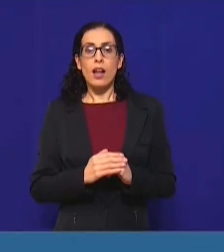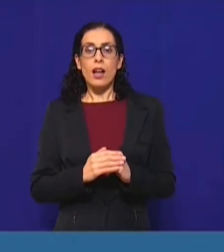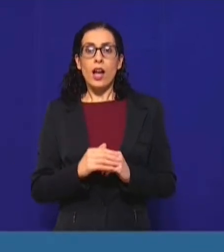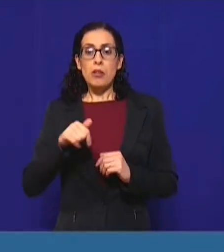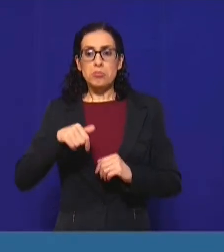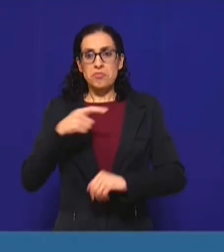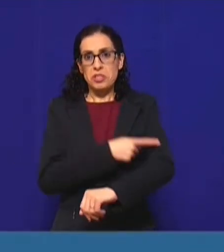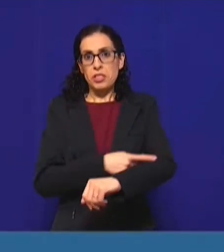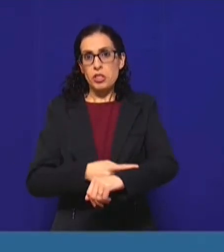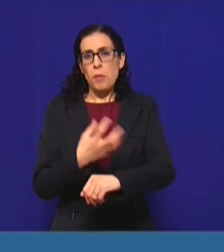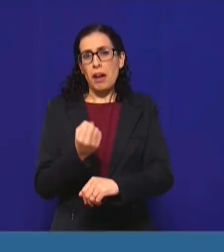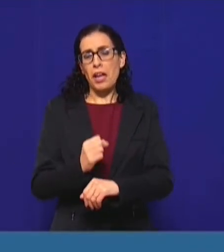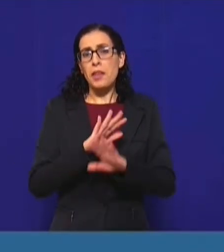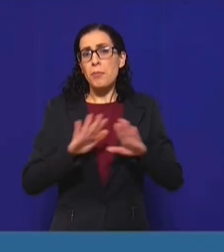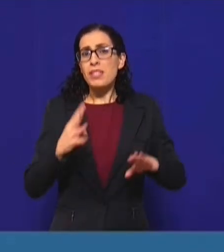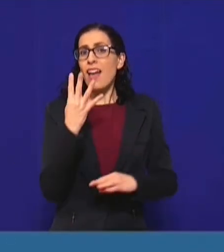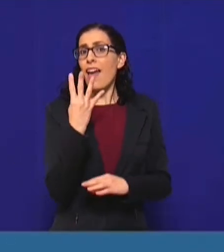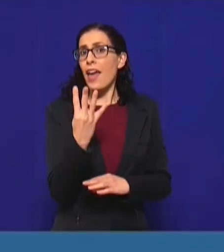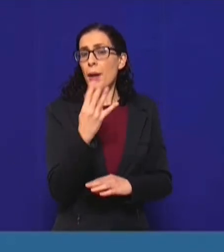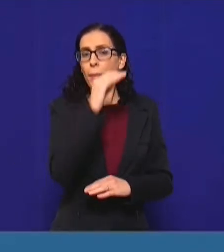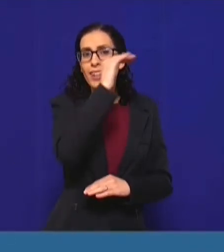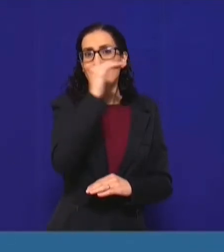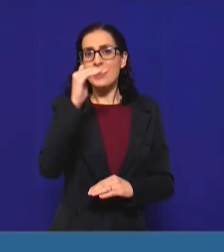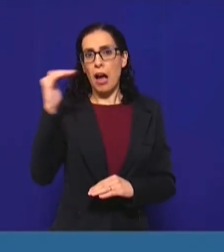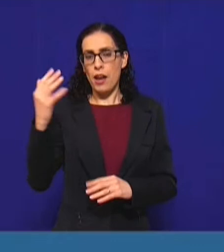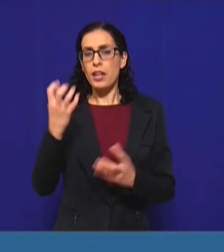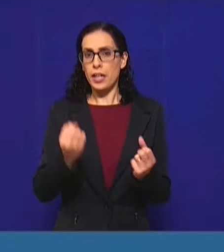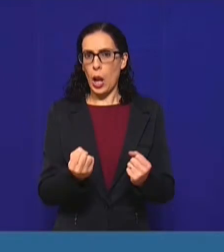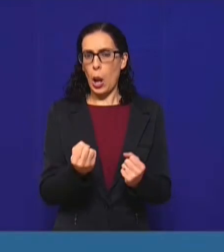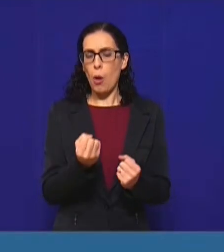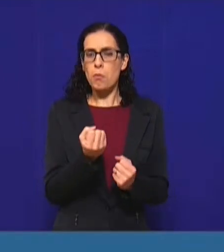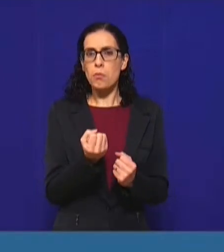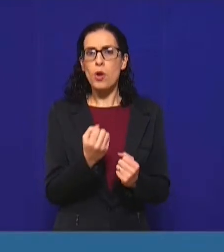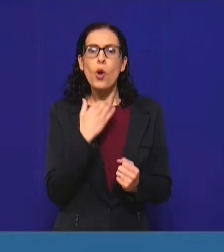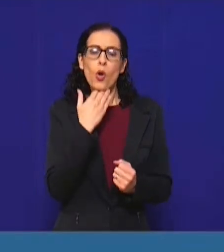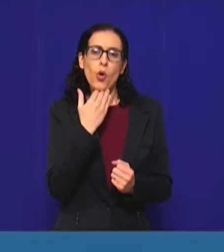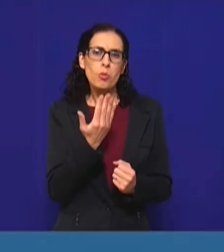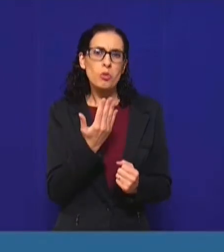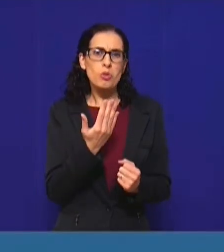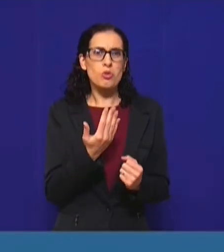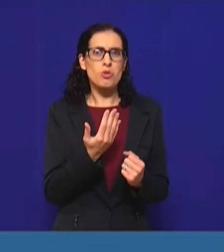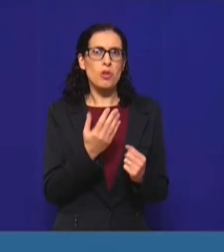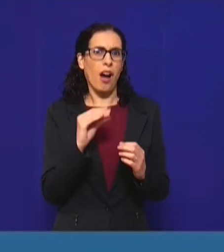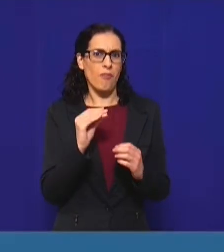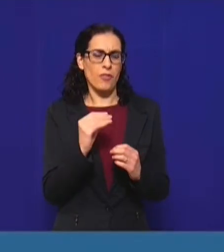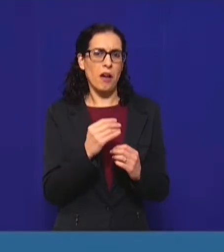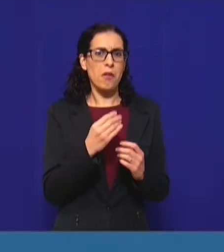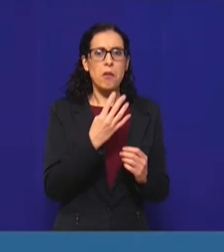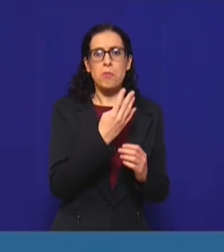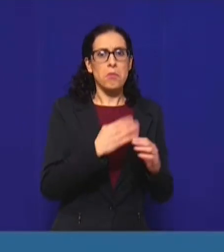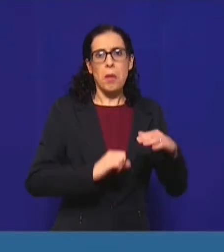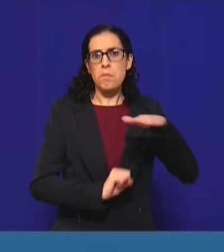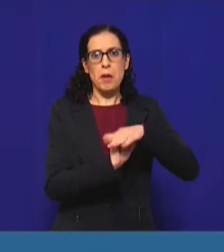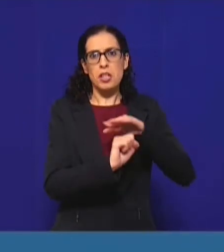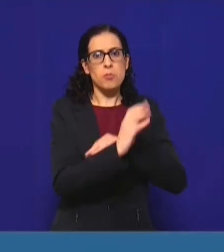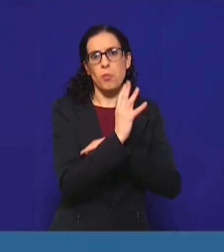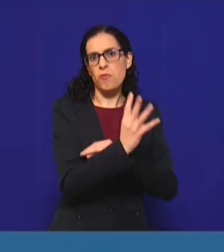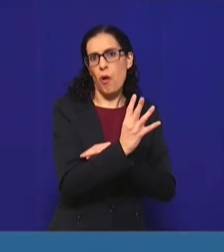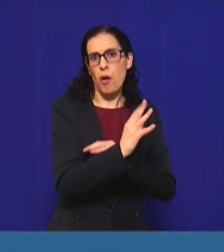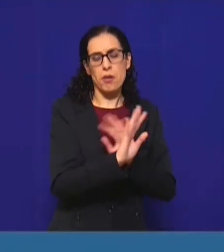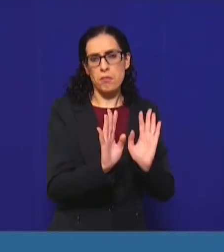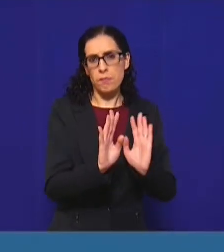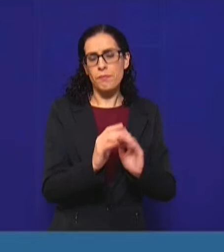dal-aħħar ġimgħa kellna biss 4 tidjar li kellhom każijiet u ma kienux jaqbżu l-4 każijiet f'din il-ġimgħa f'kull